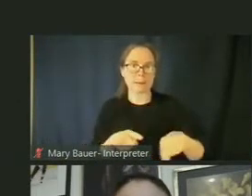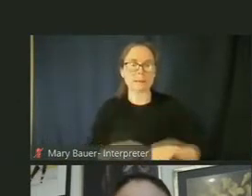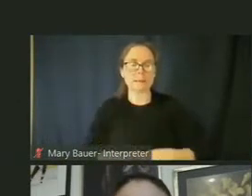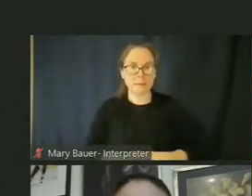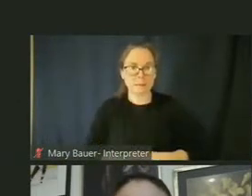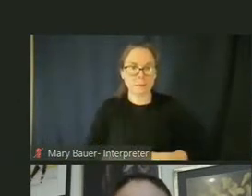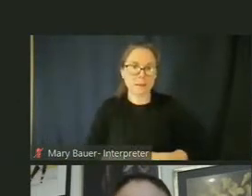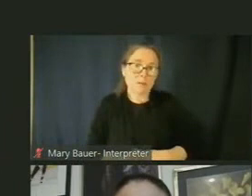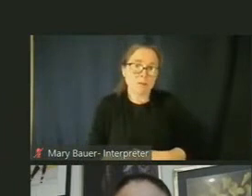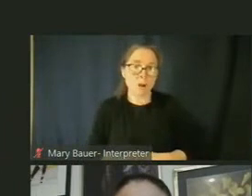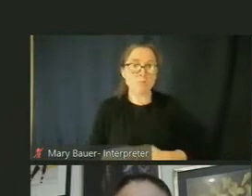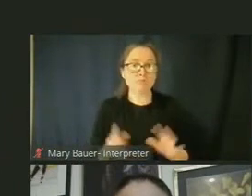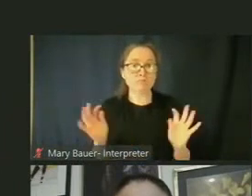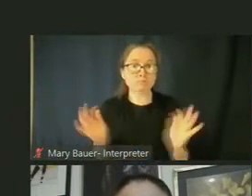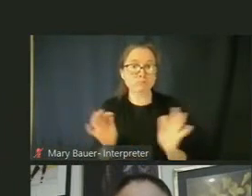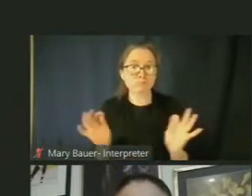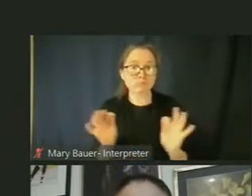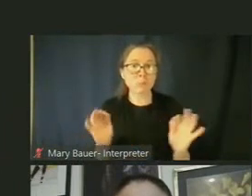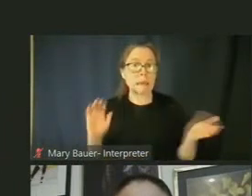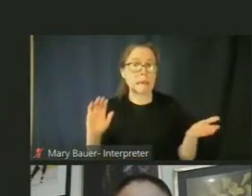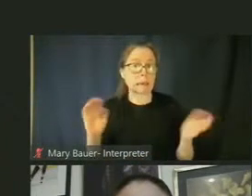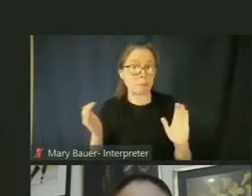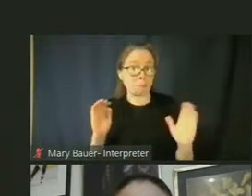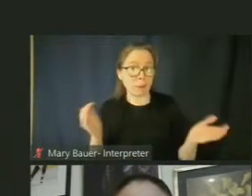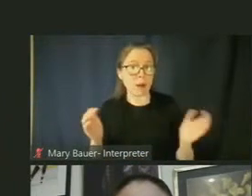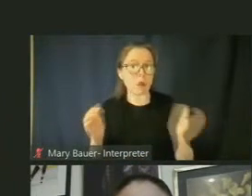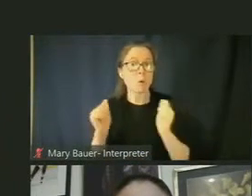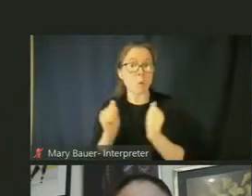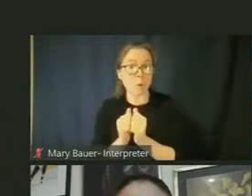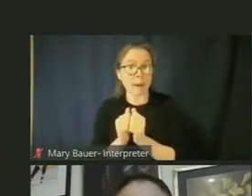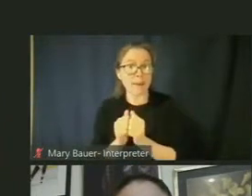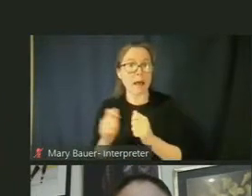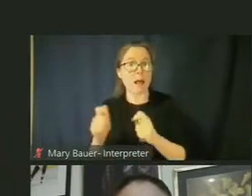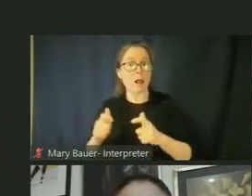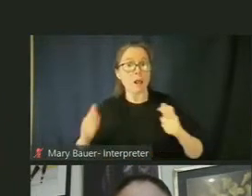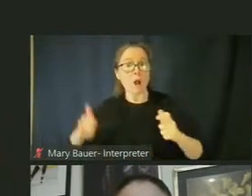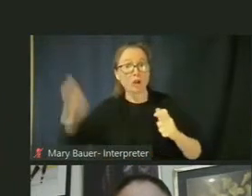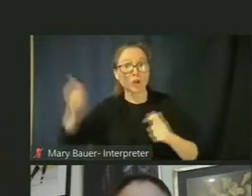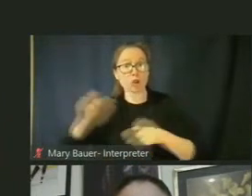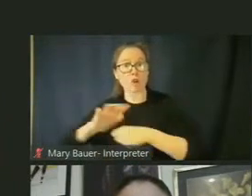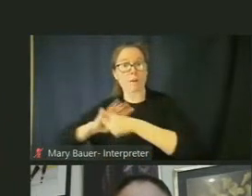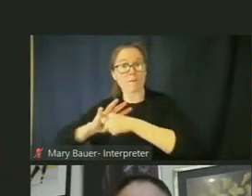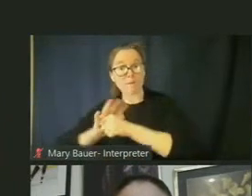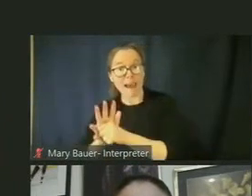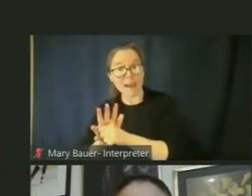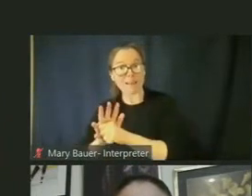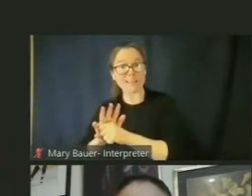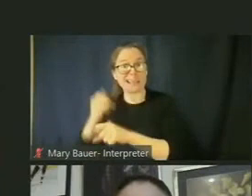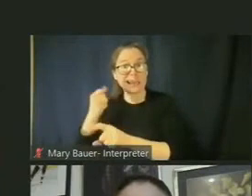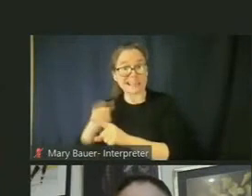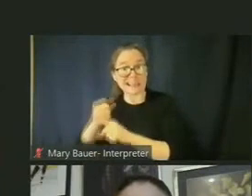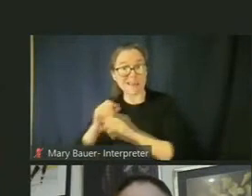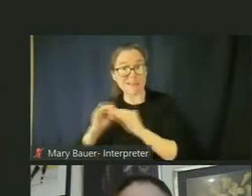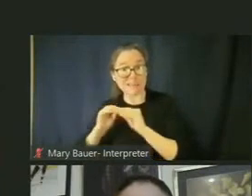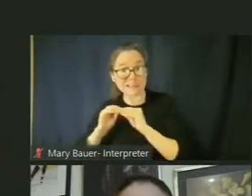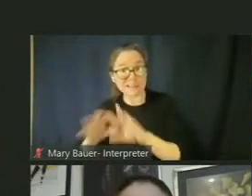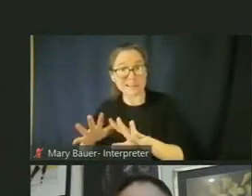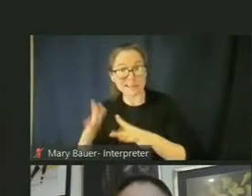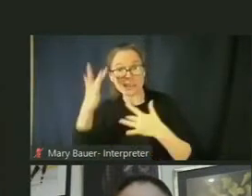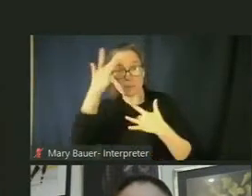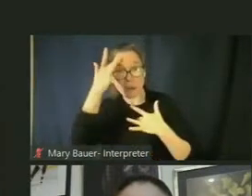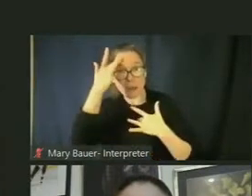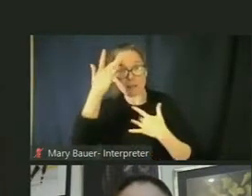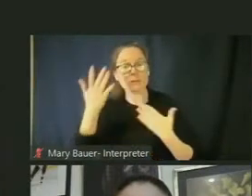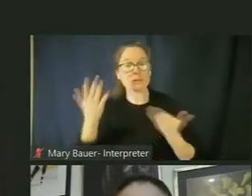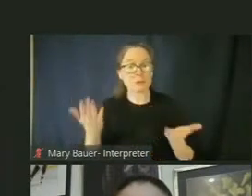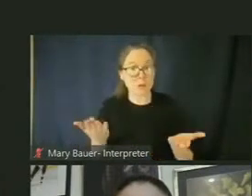much smaller scale symptoms of what you would have compared to the larger COVID-19 virus itself. And it makes sense that,